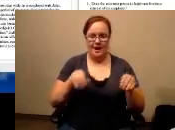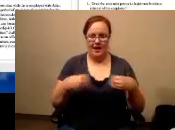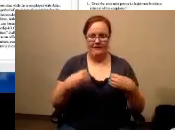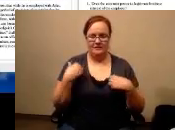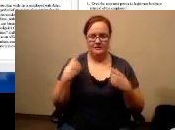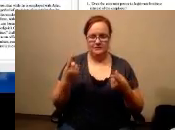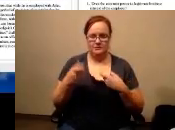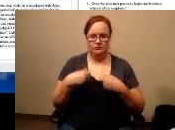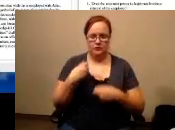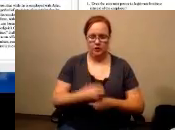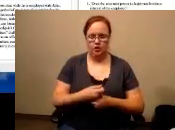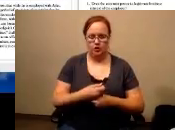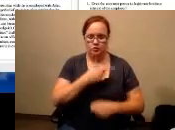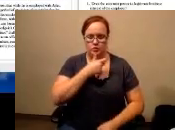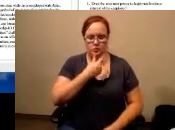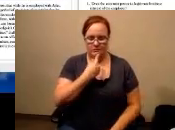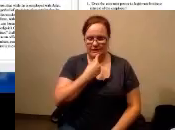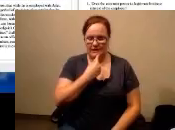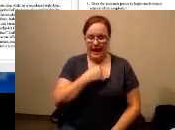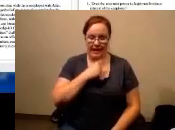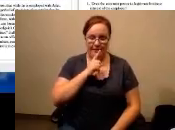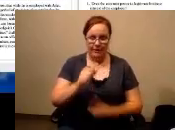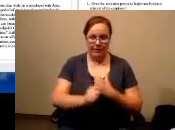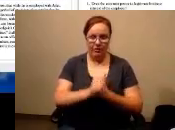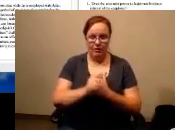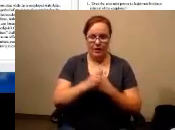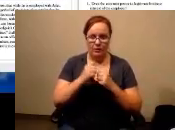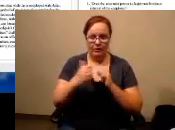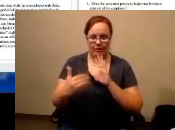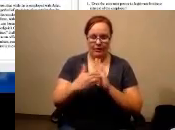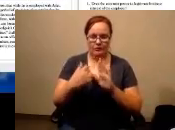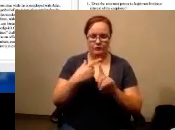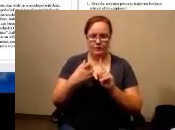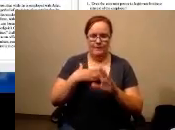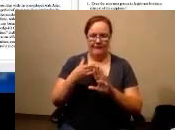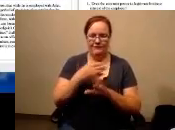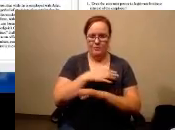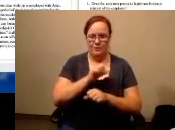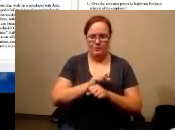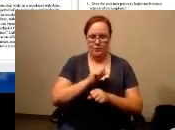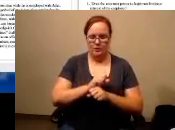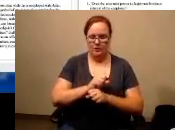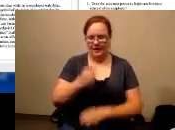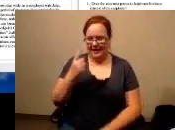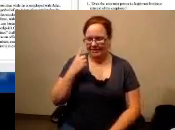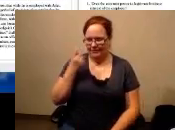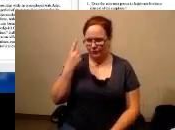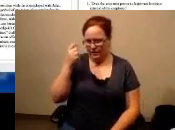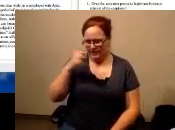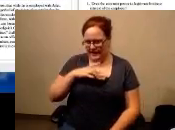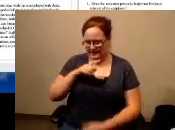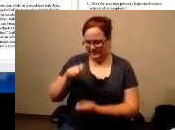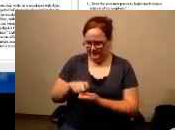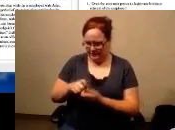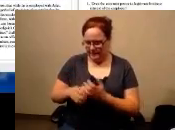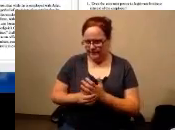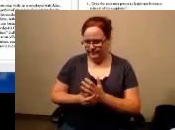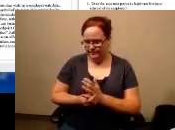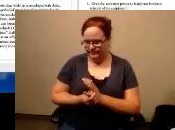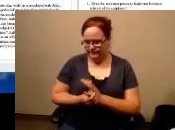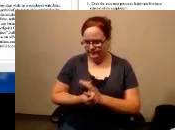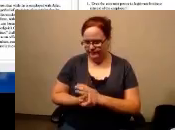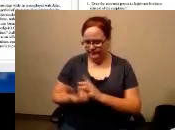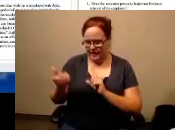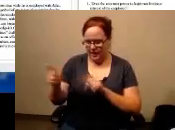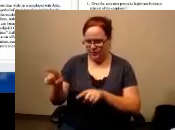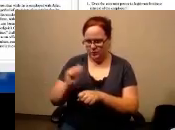the years who said, I'm being threatened with a lawsuit by my former employer. I'm thinking of one guy in particular. I went